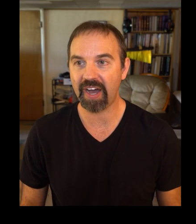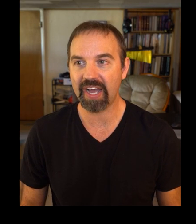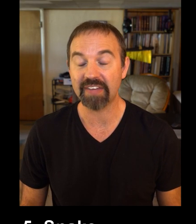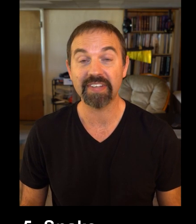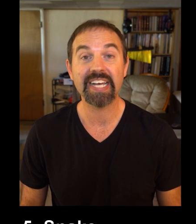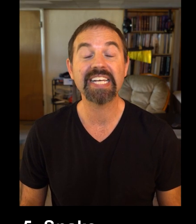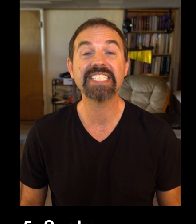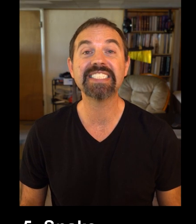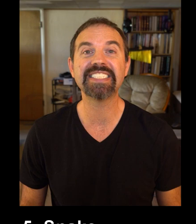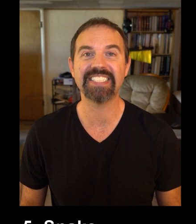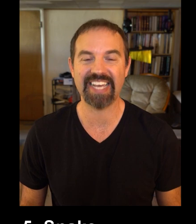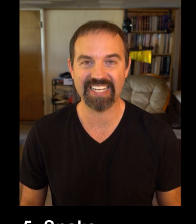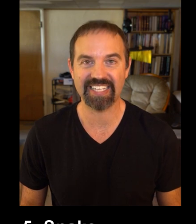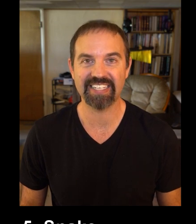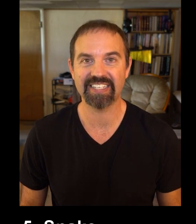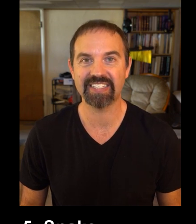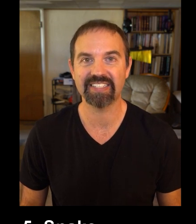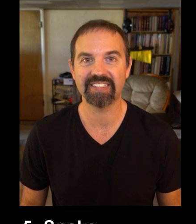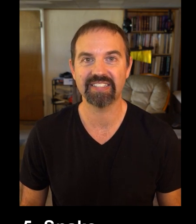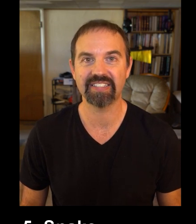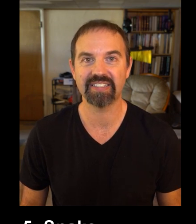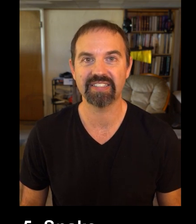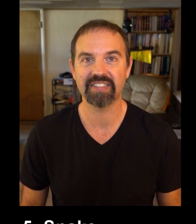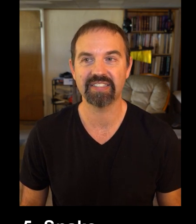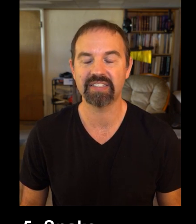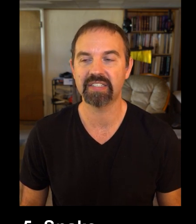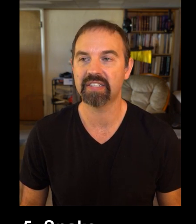Number five, snake.